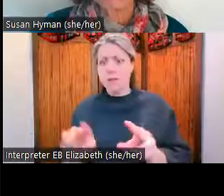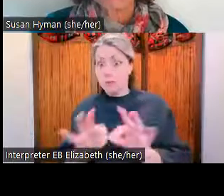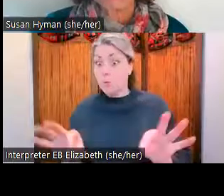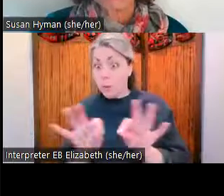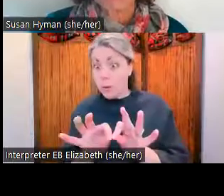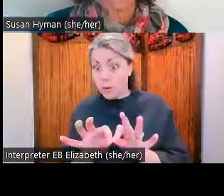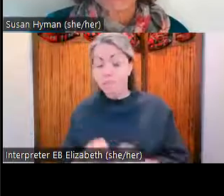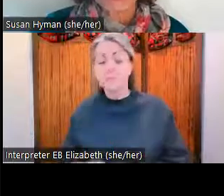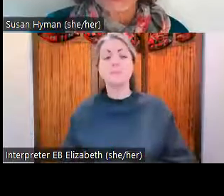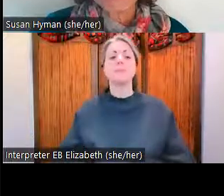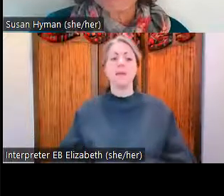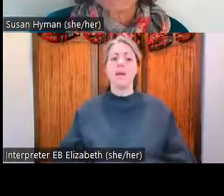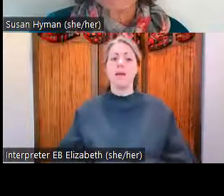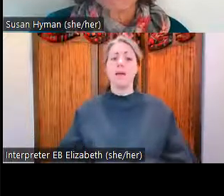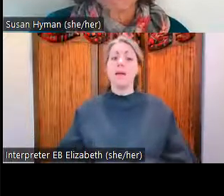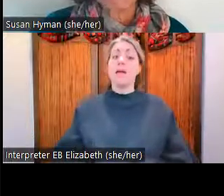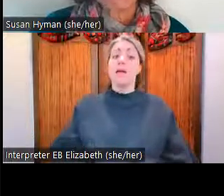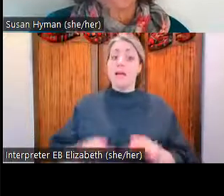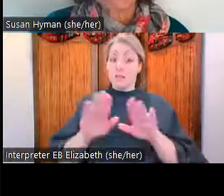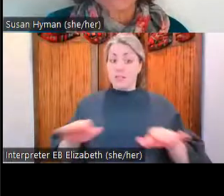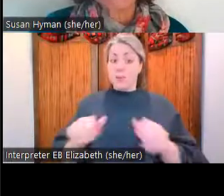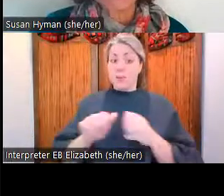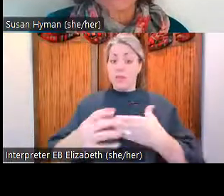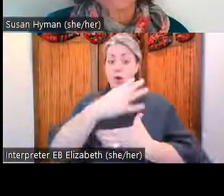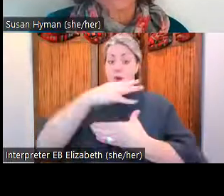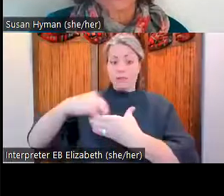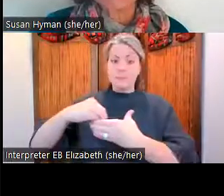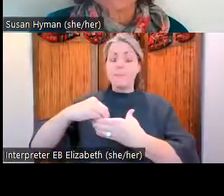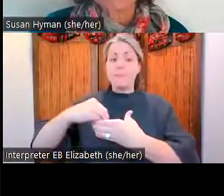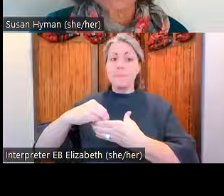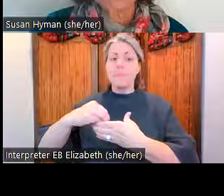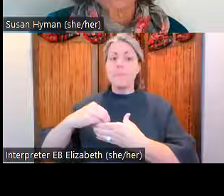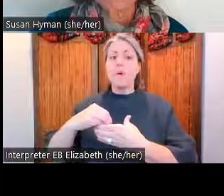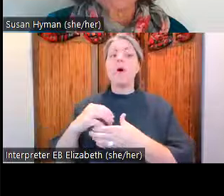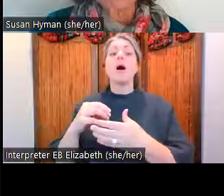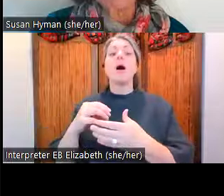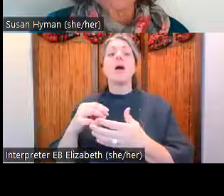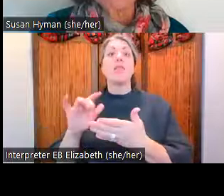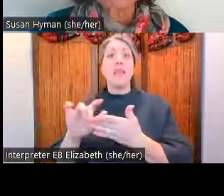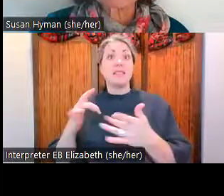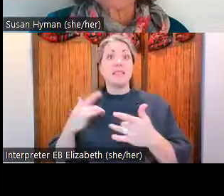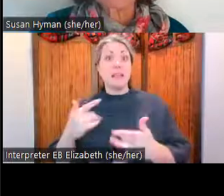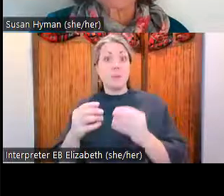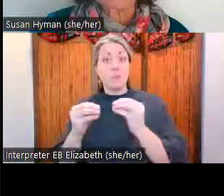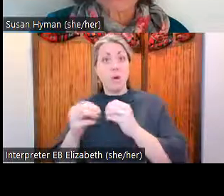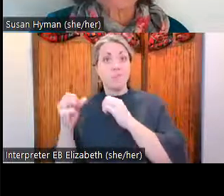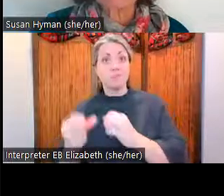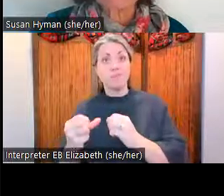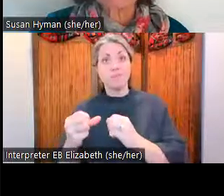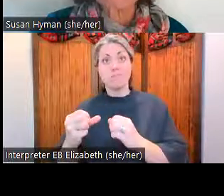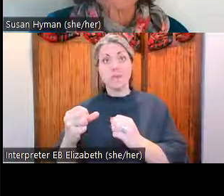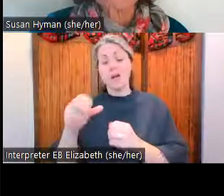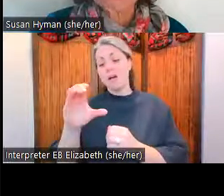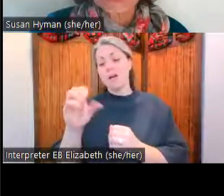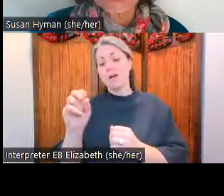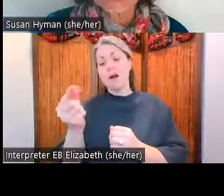who have autism but have higher cognitive abilities may not demonstrate any sort